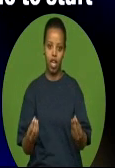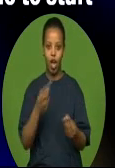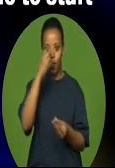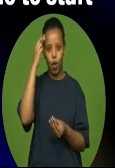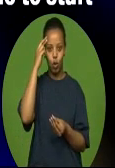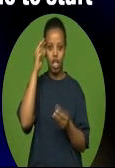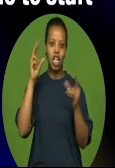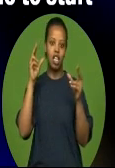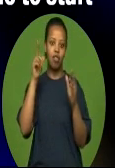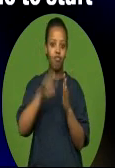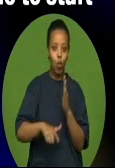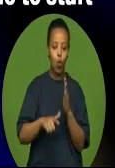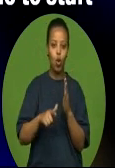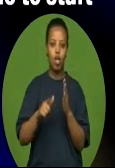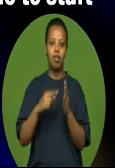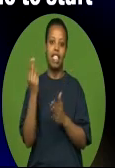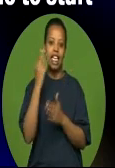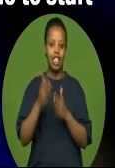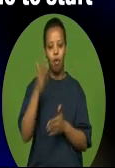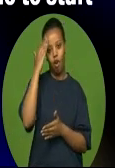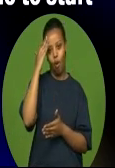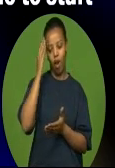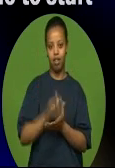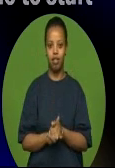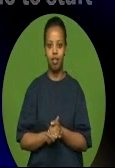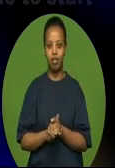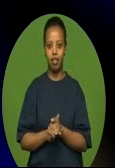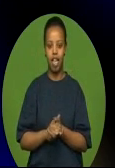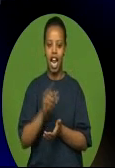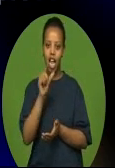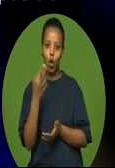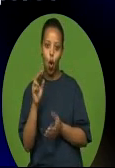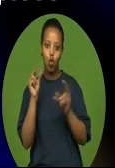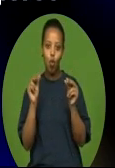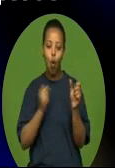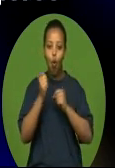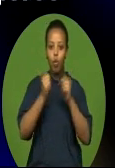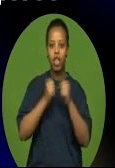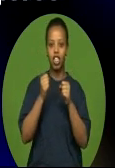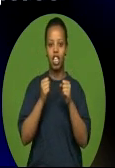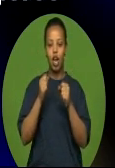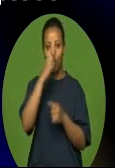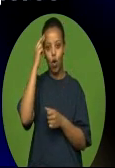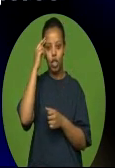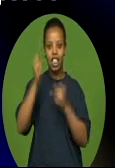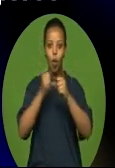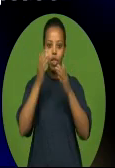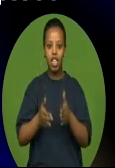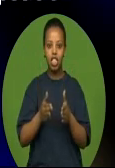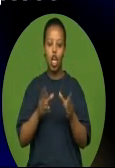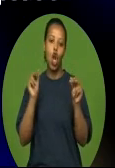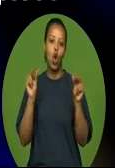increases slowly because there is low customer awareness. Little or no competition